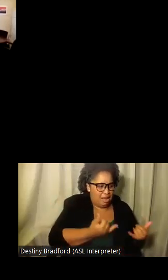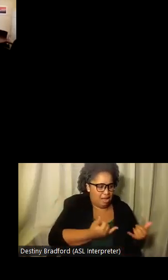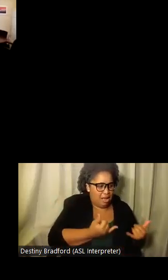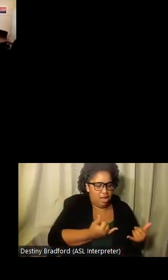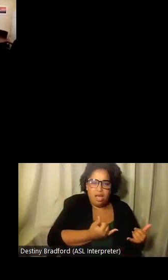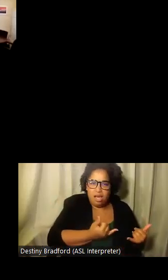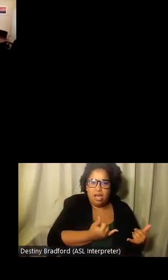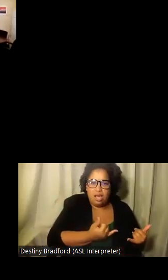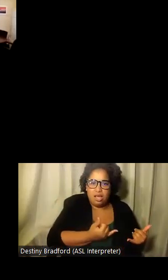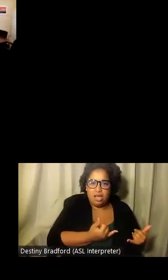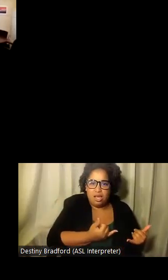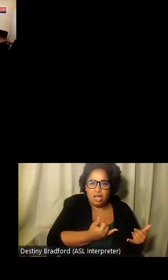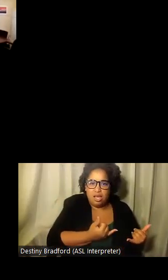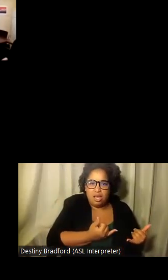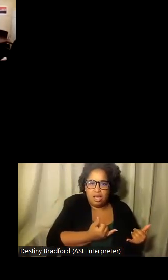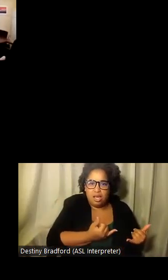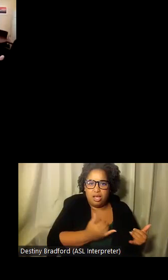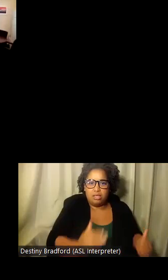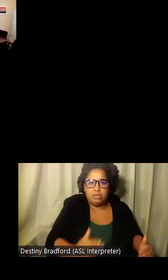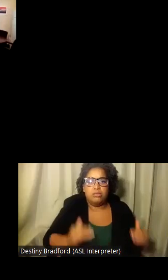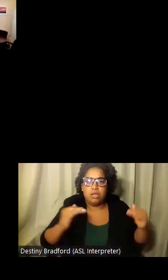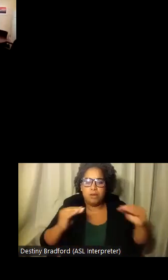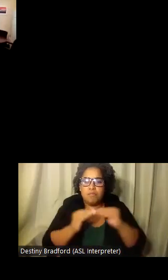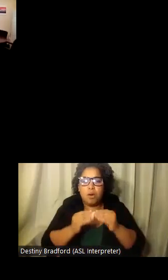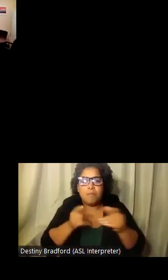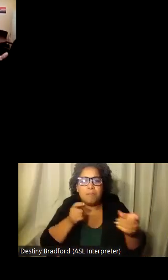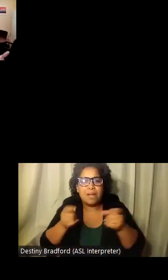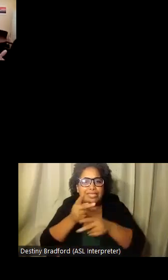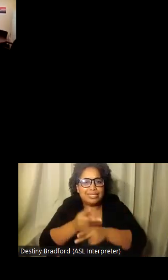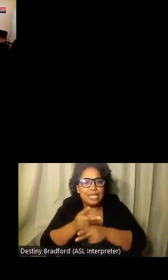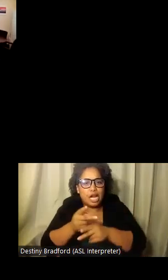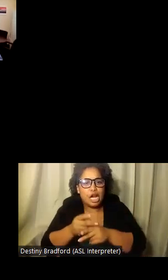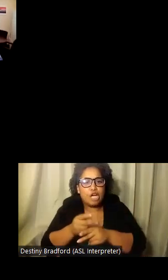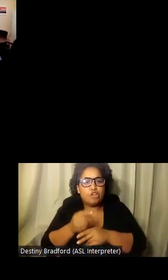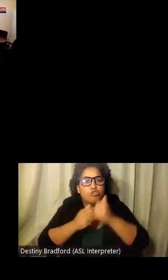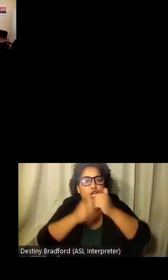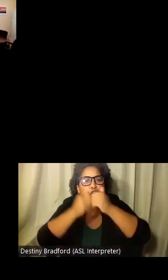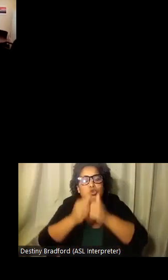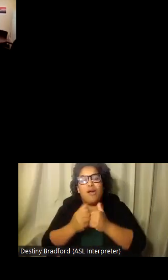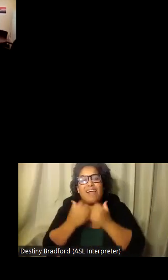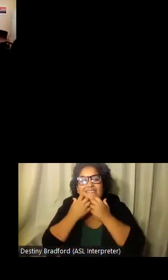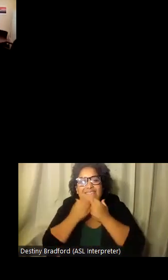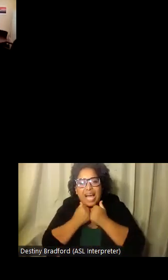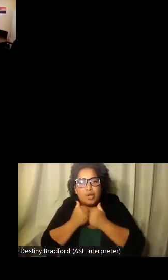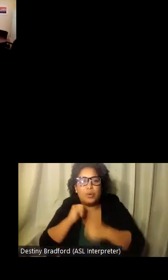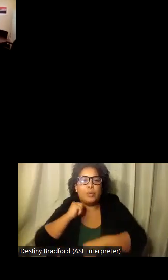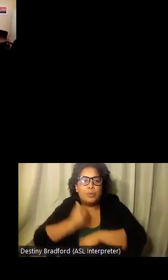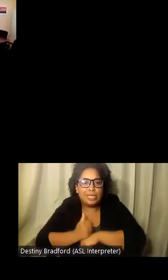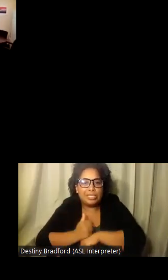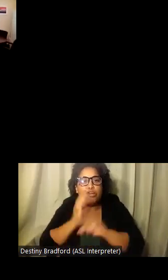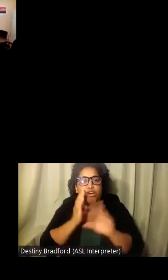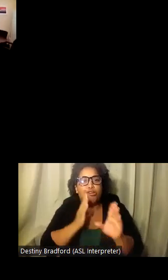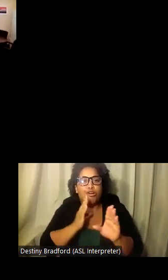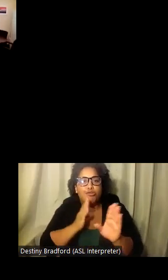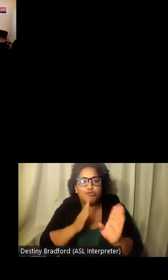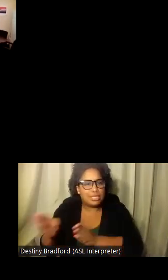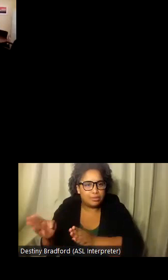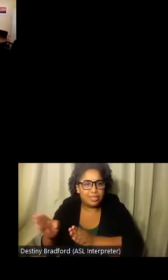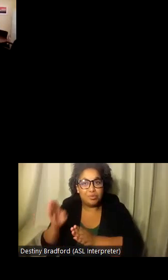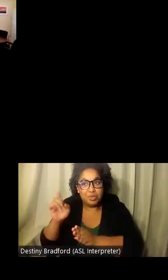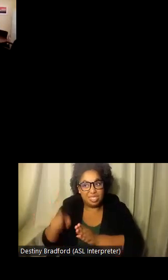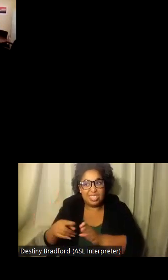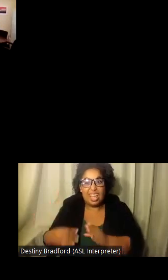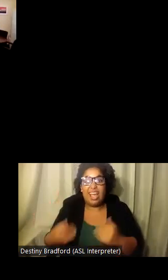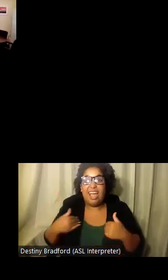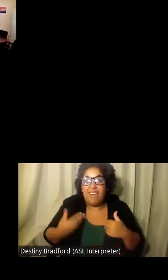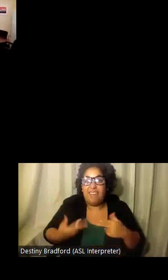system that exists here in New York State into a managed care structure or value-based arrangements down the road. We're going to need to become much more data heavy to be able